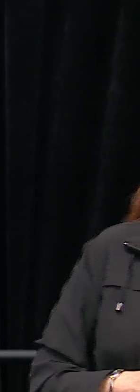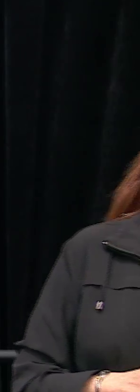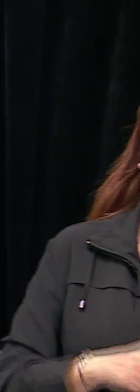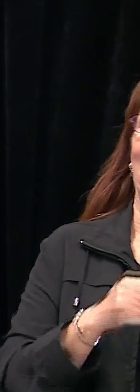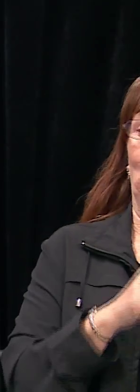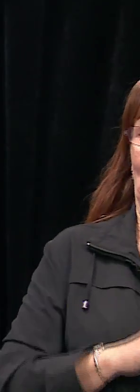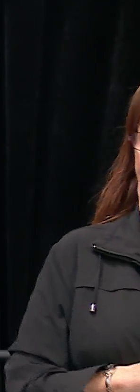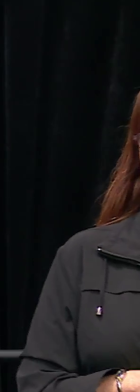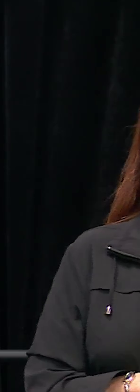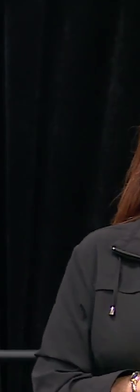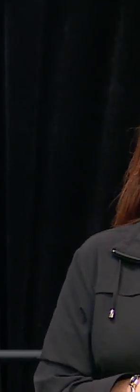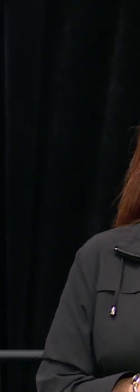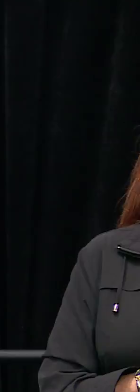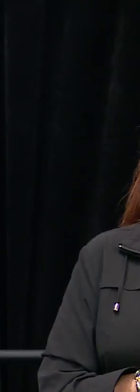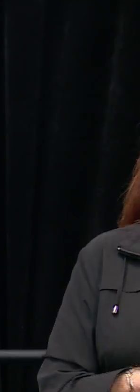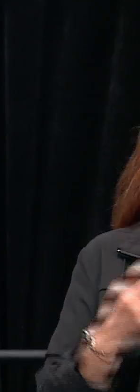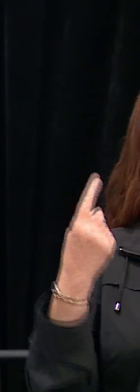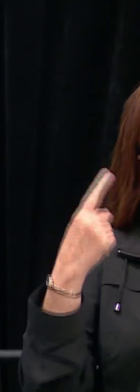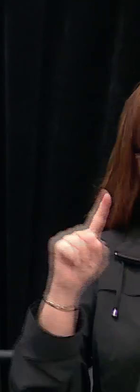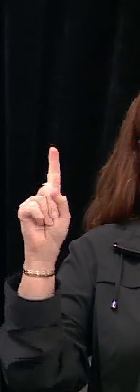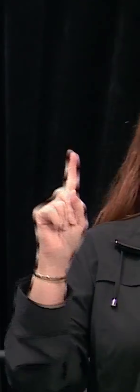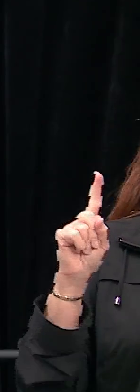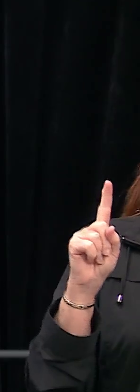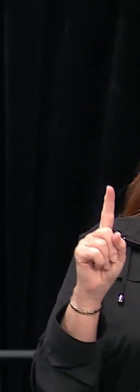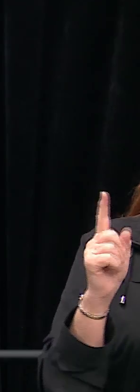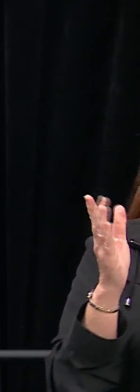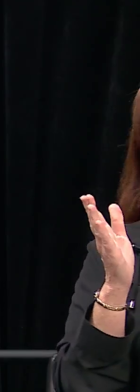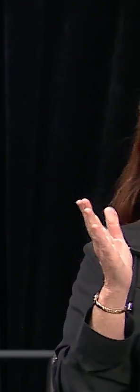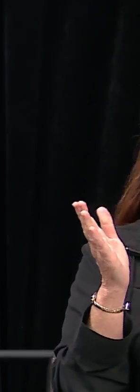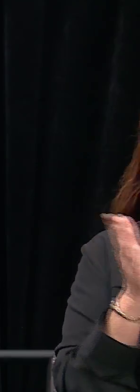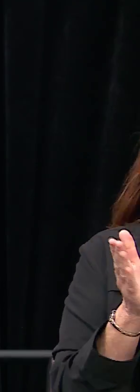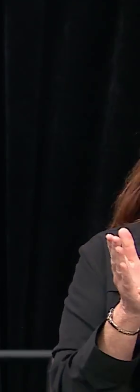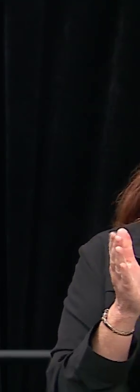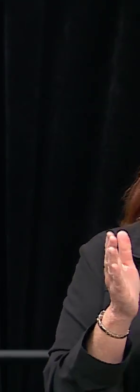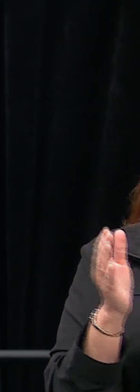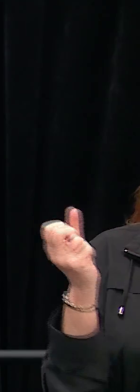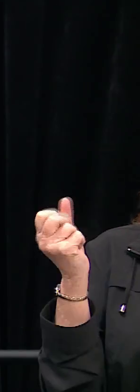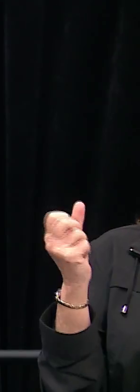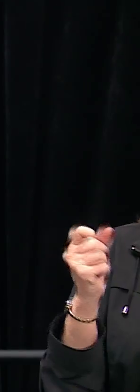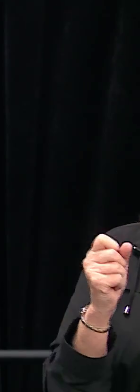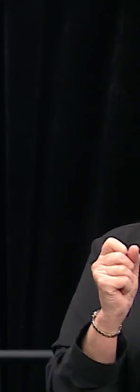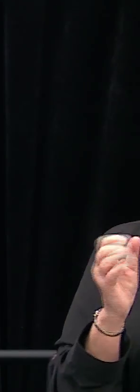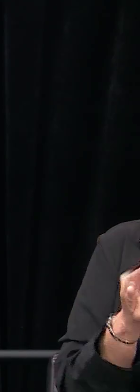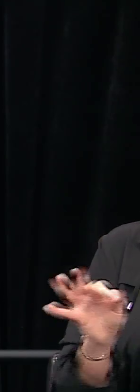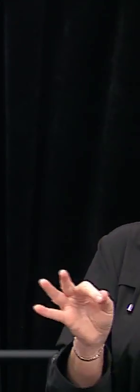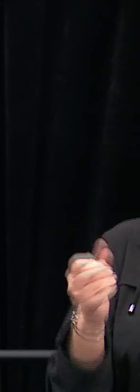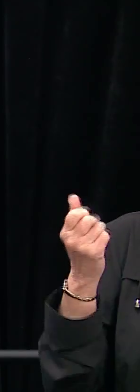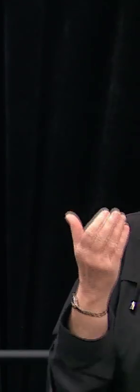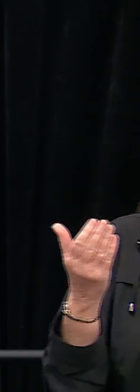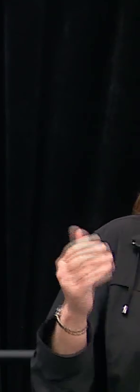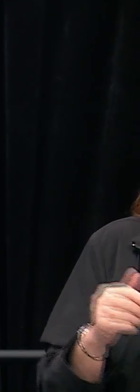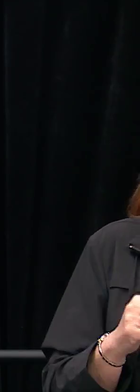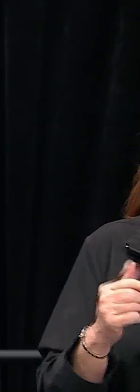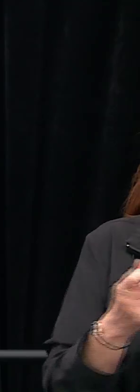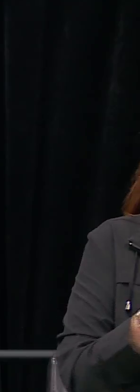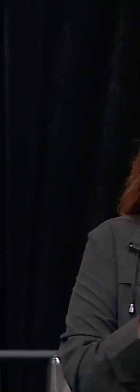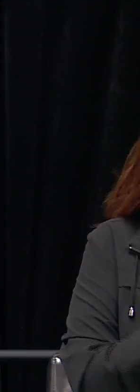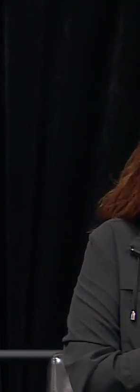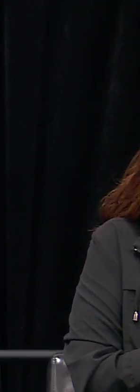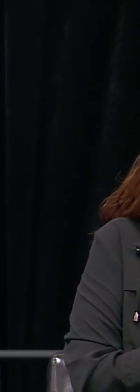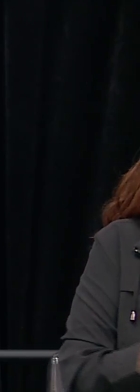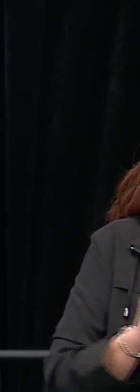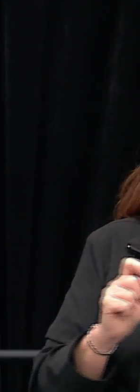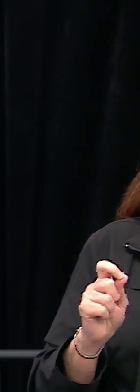2005, finally, sign language was recognized as a real language, which changed a lot of things in France. It actually kickstarted a lot